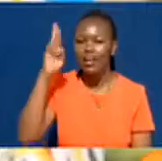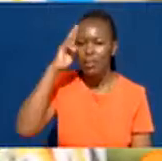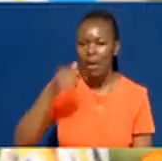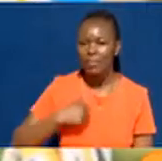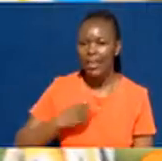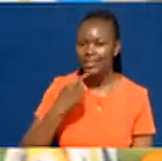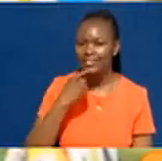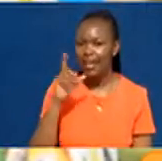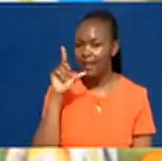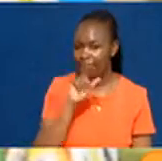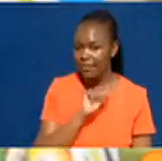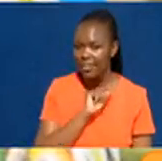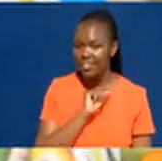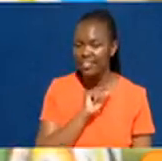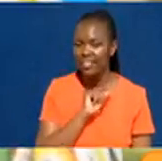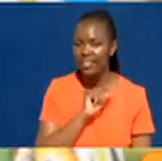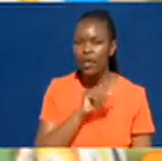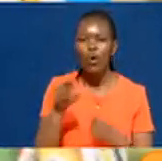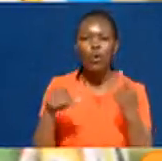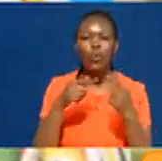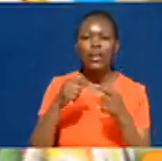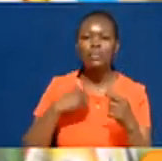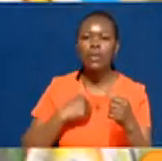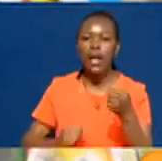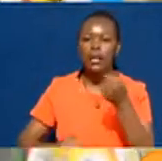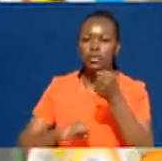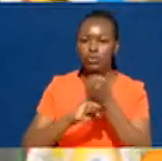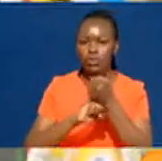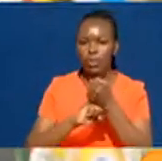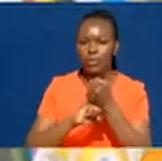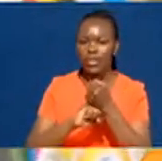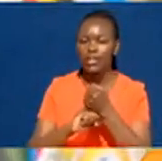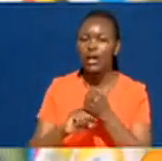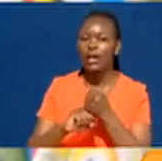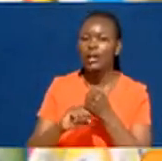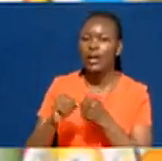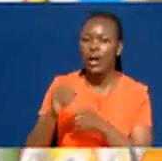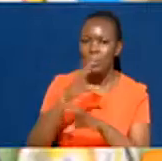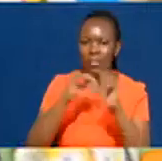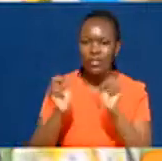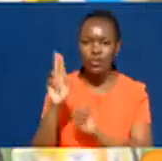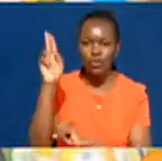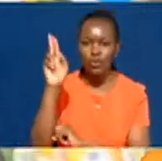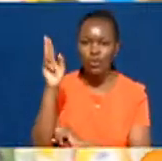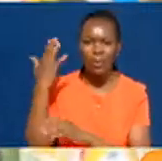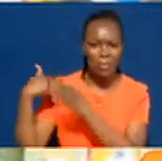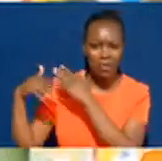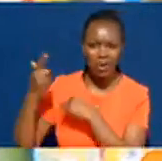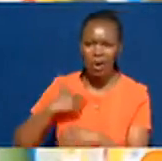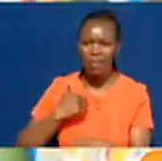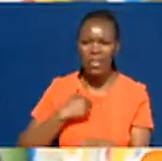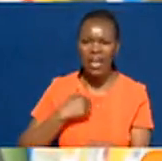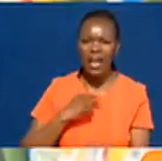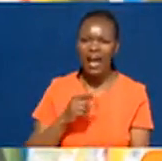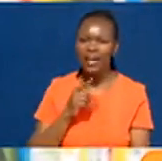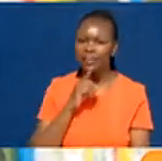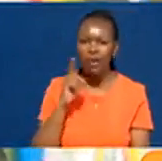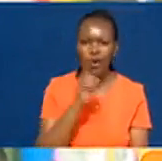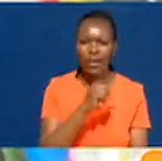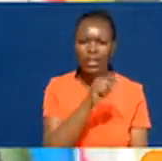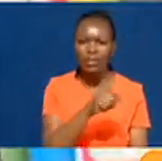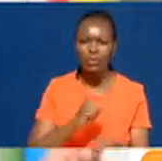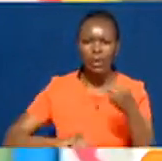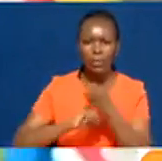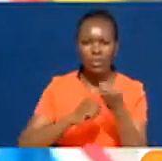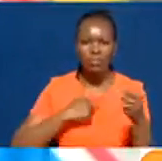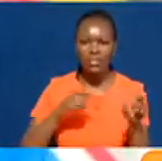earlier, when I chose to support Uhuru Kenyatta, I did not give him conditions that he must support me.